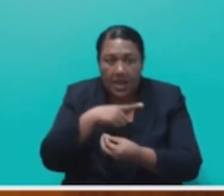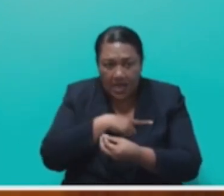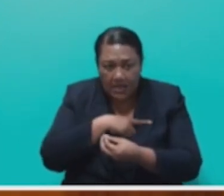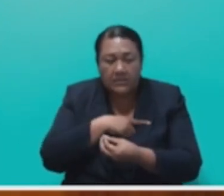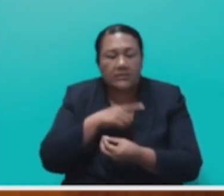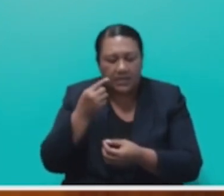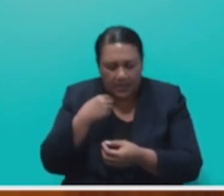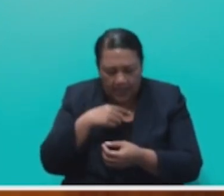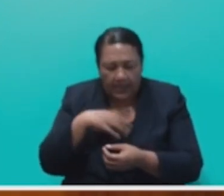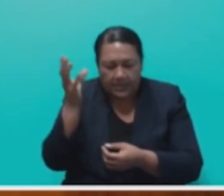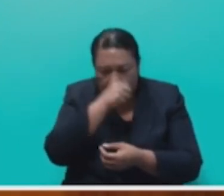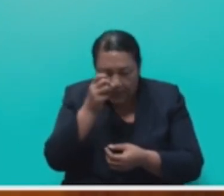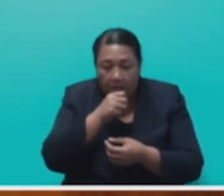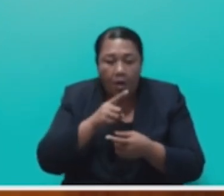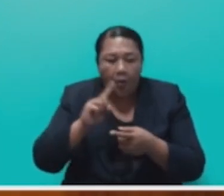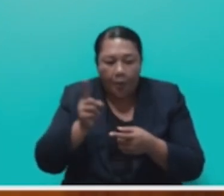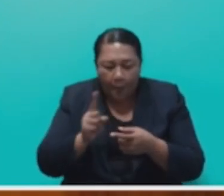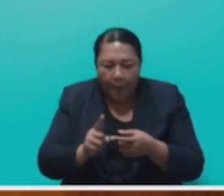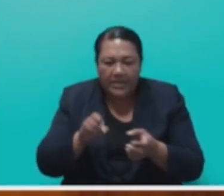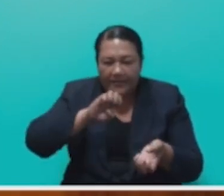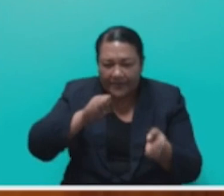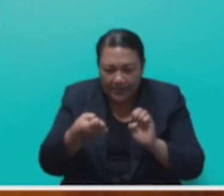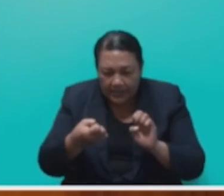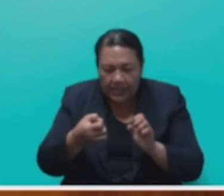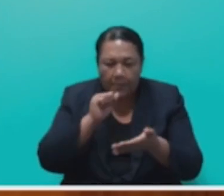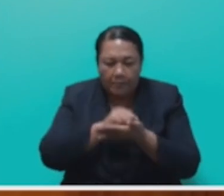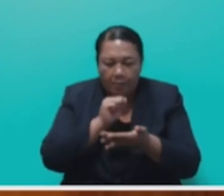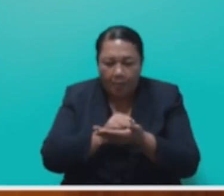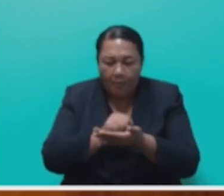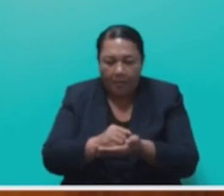it promotes confidence, consistency and efficiency in the entire legal system.